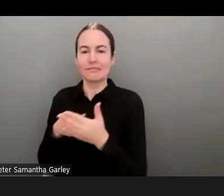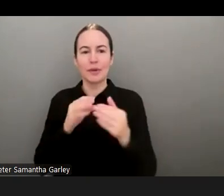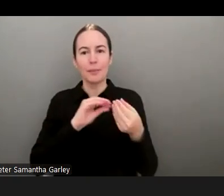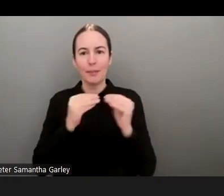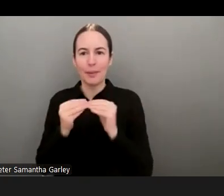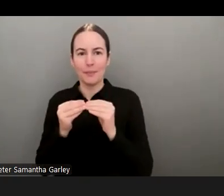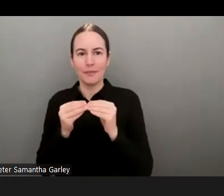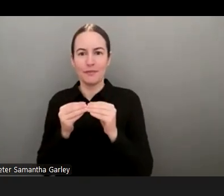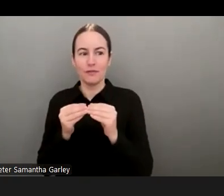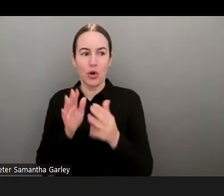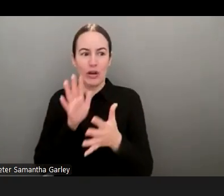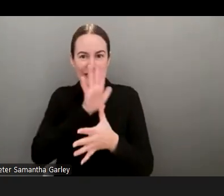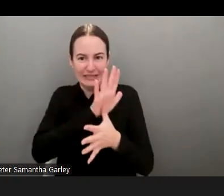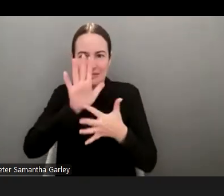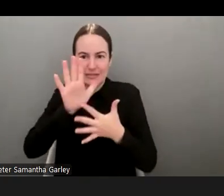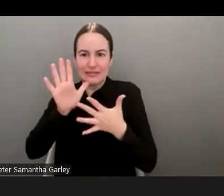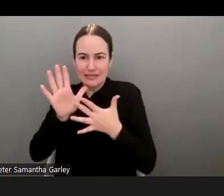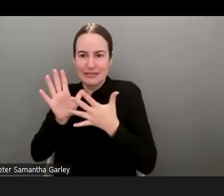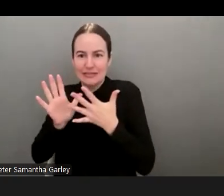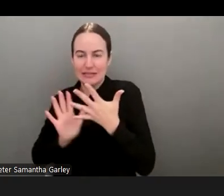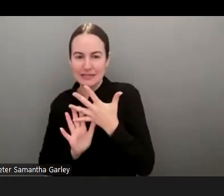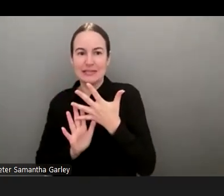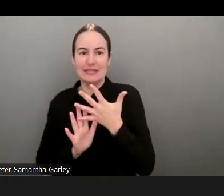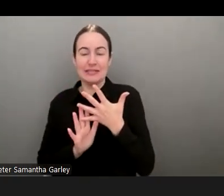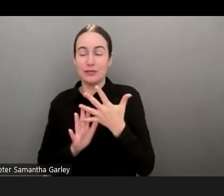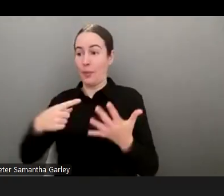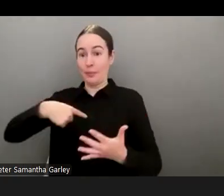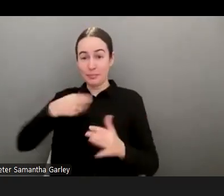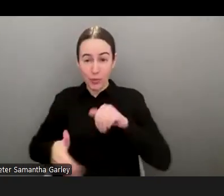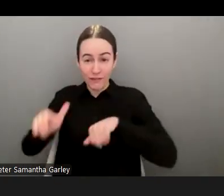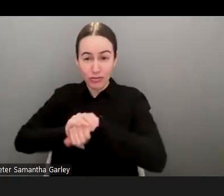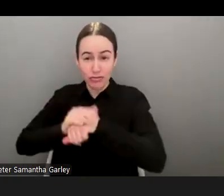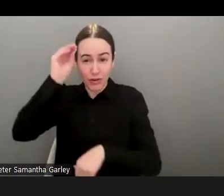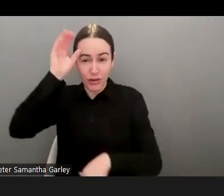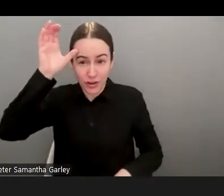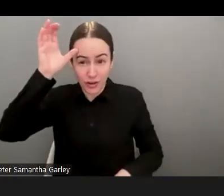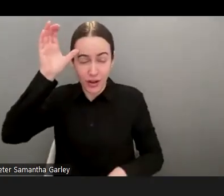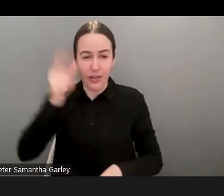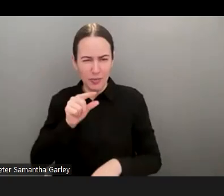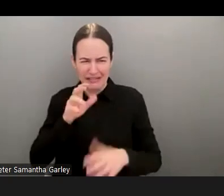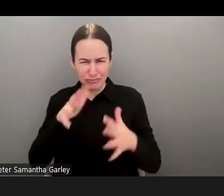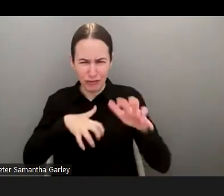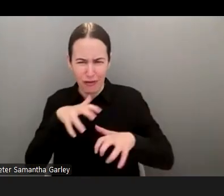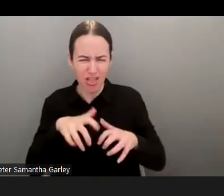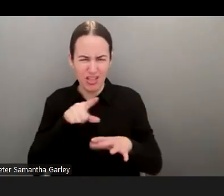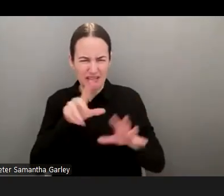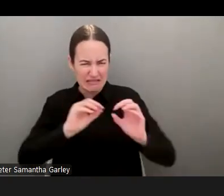among us professionals, we can only imagine how it will be for people who don't really know what universal design is.